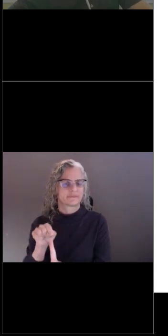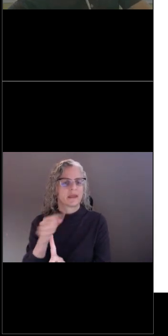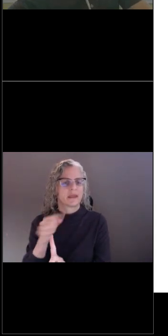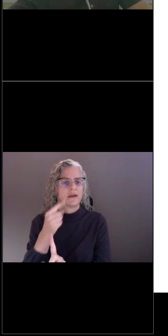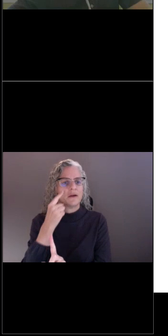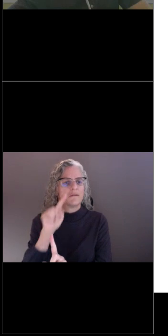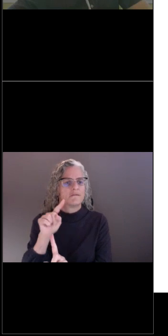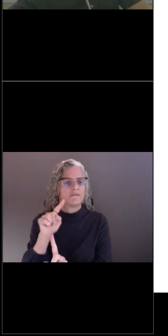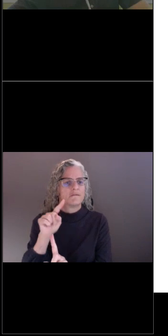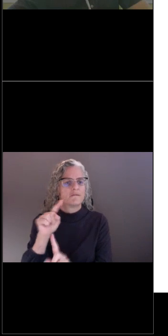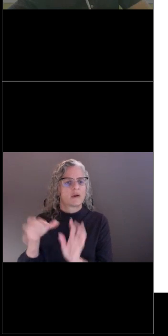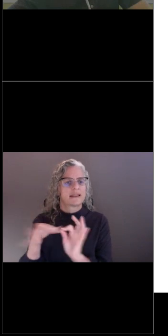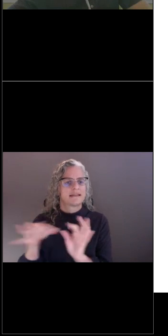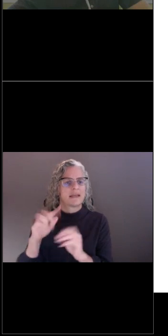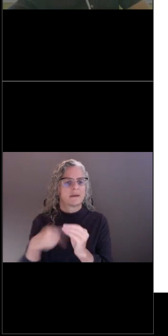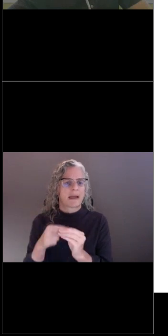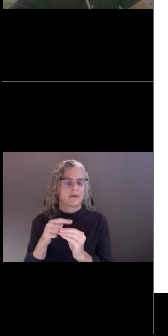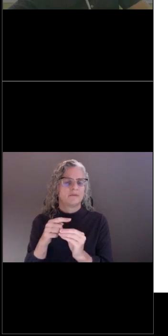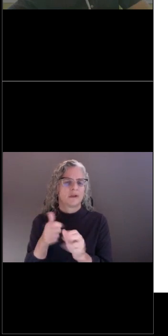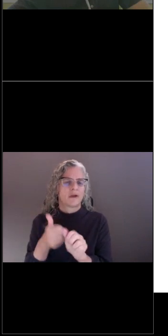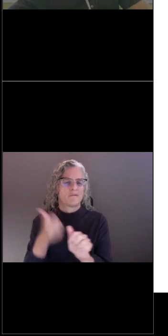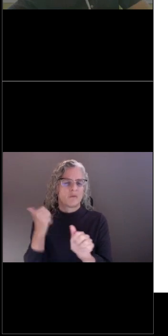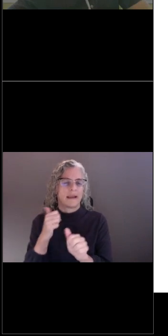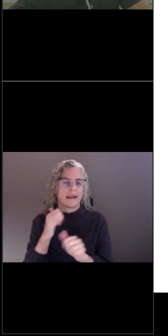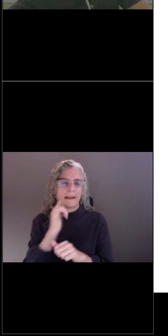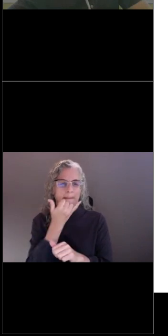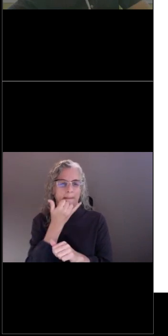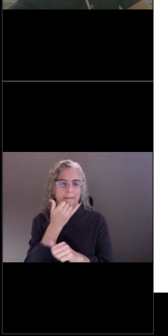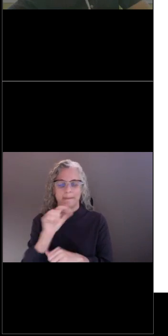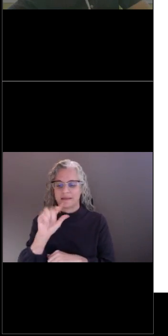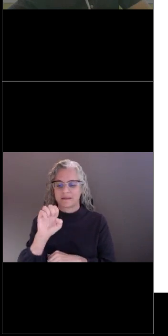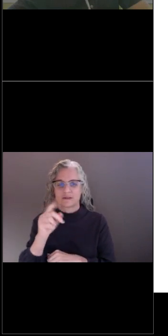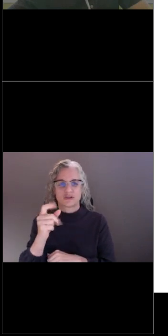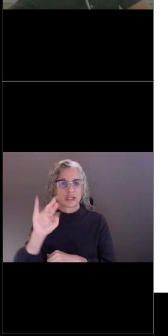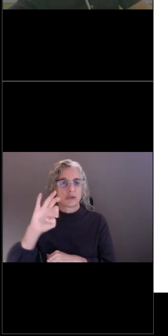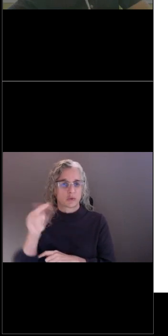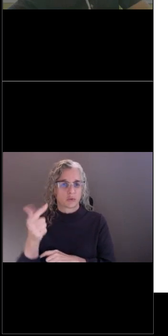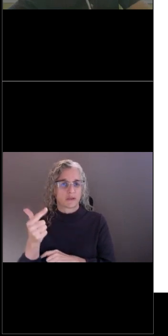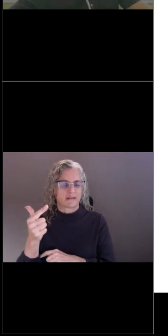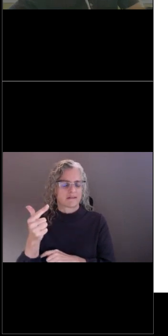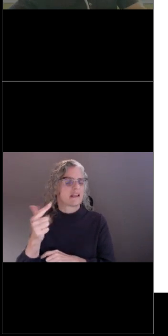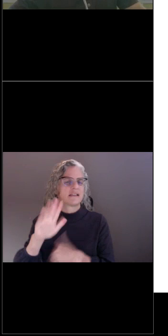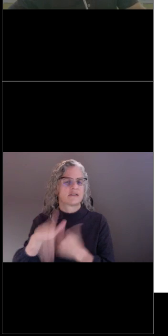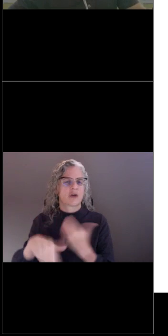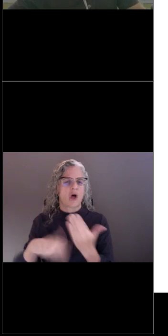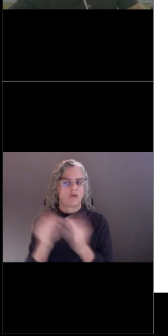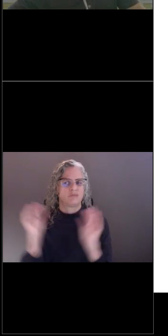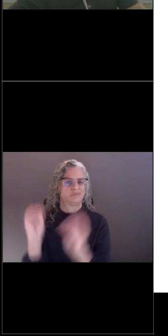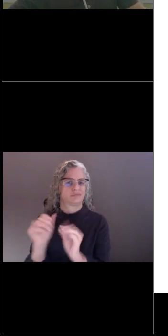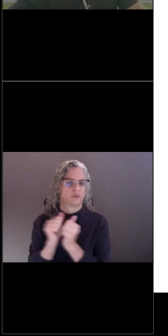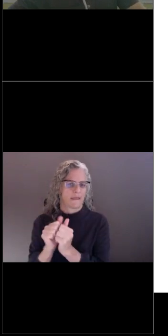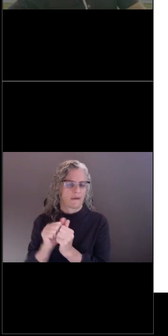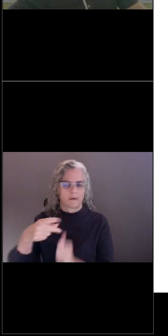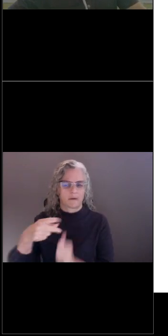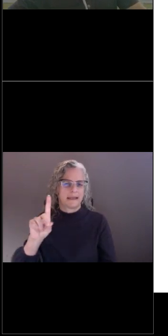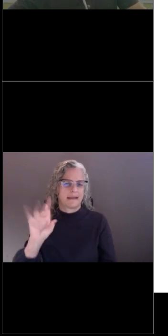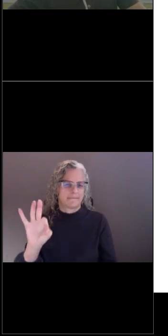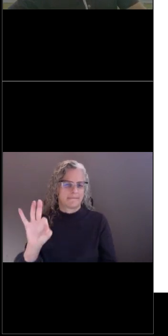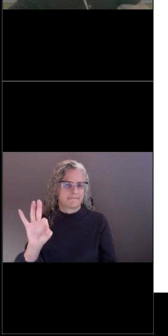It's available on the same page as the statement, also as a handy PDF. But these are sort of a